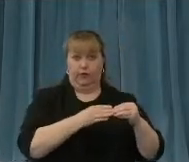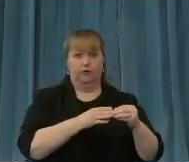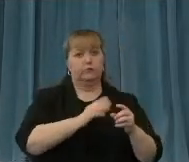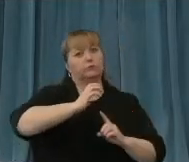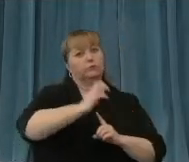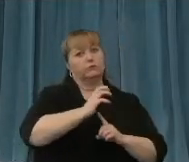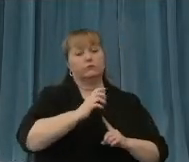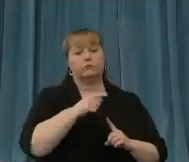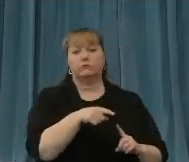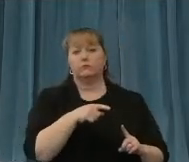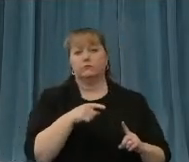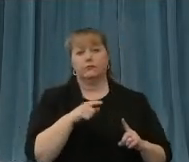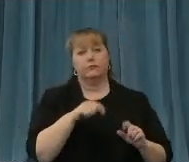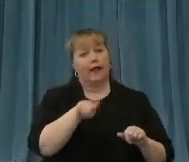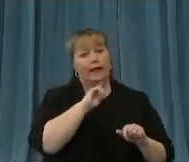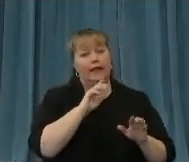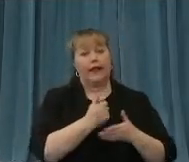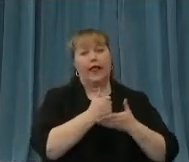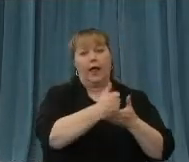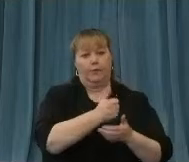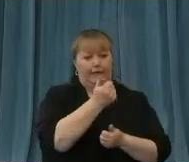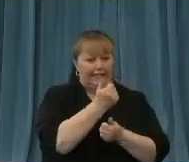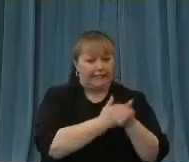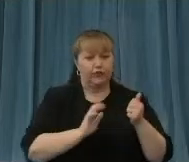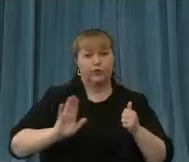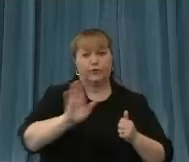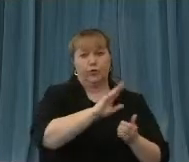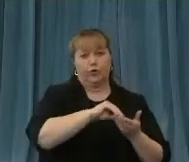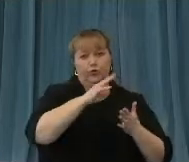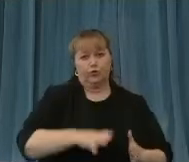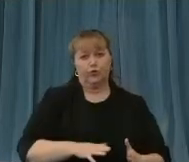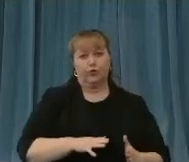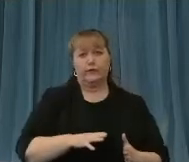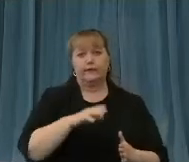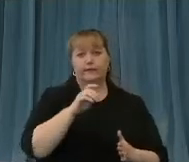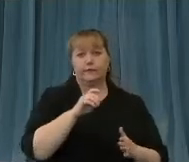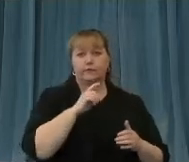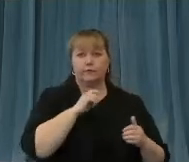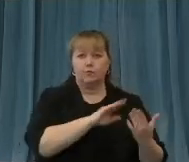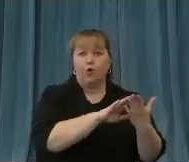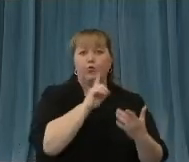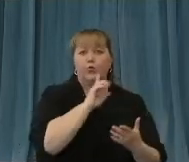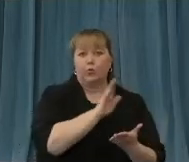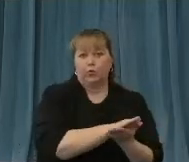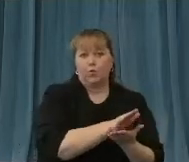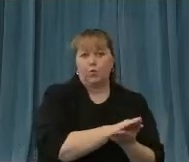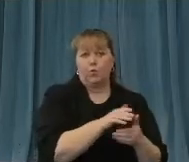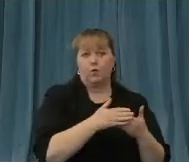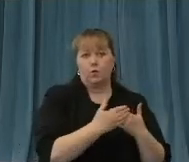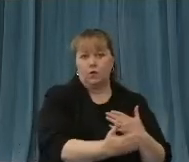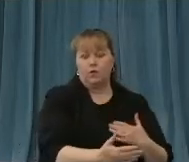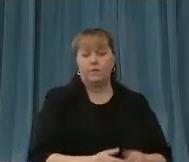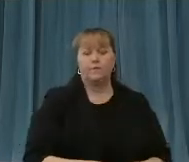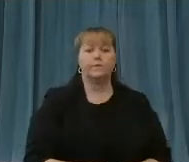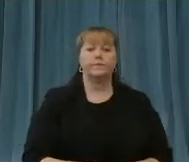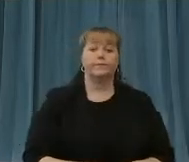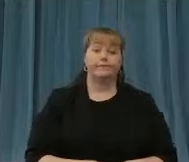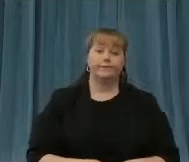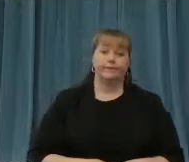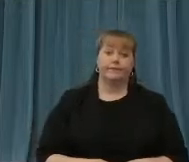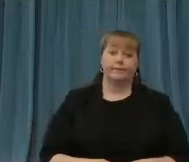accurate information to address each student's unique needs. The way forward may be clouded